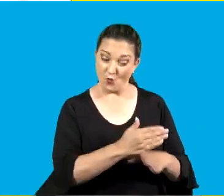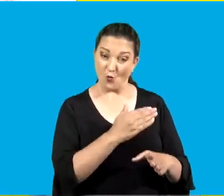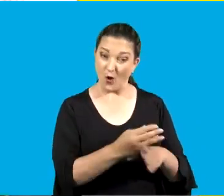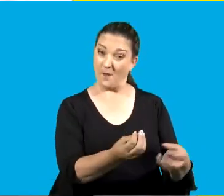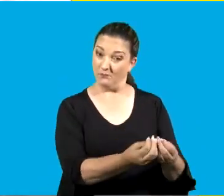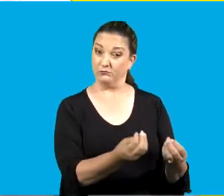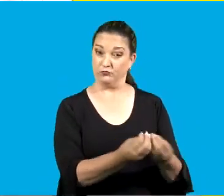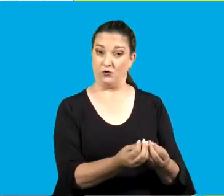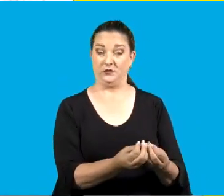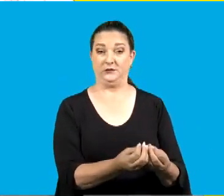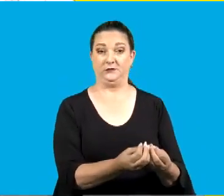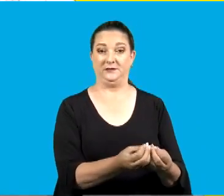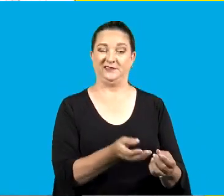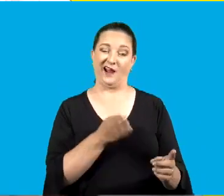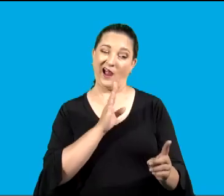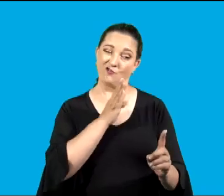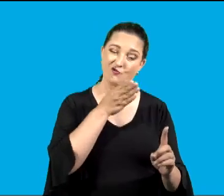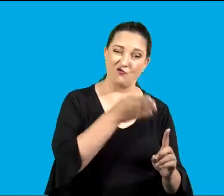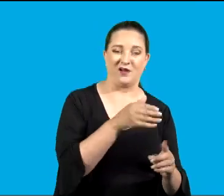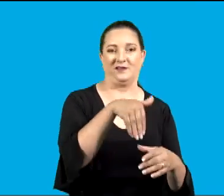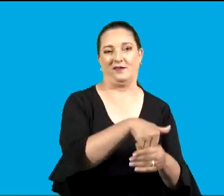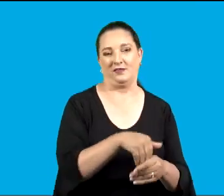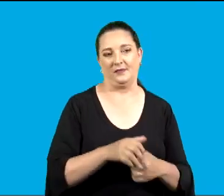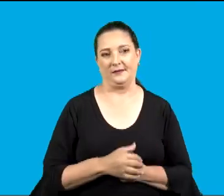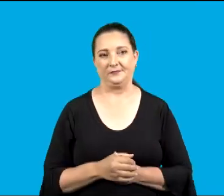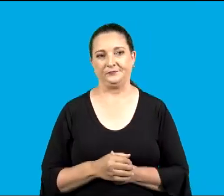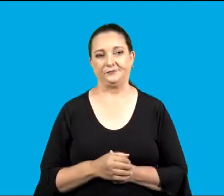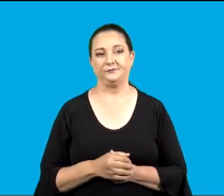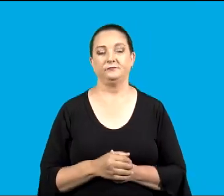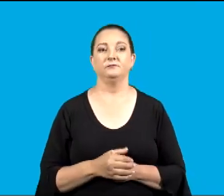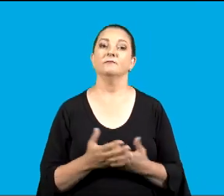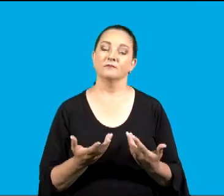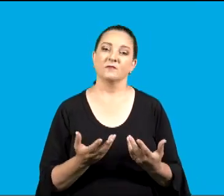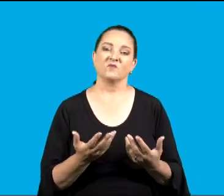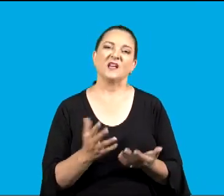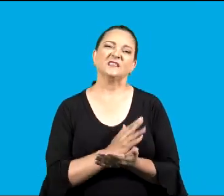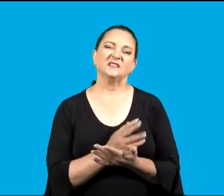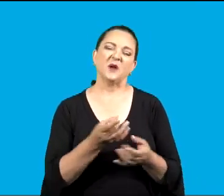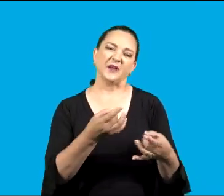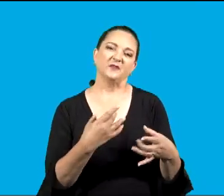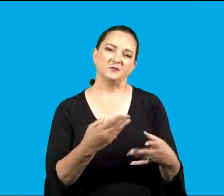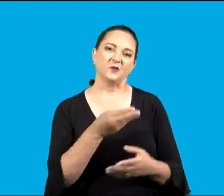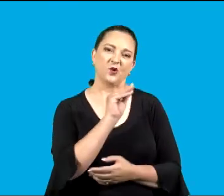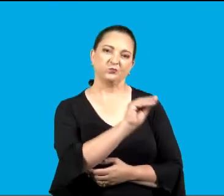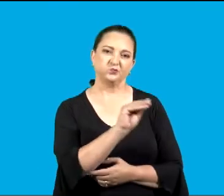product, directly on the product. And here we are given some